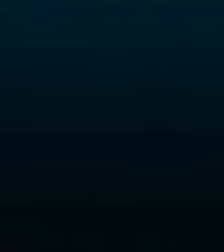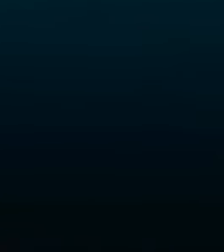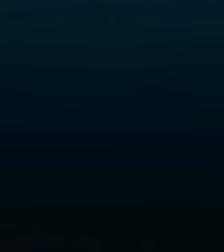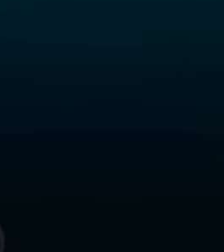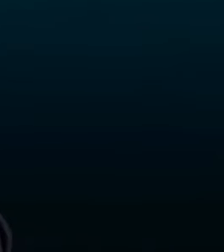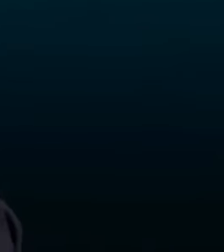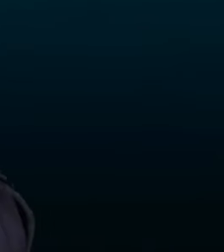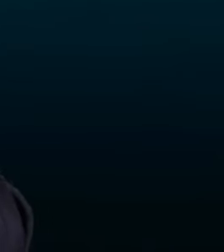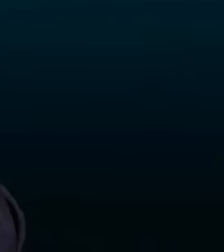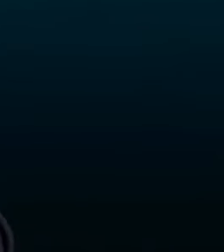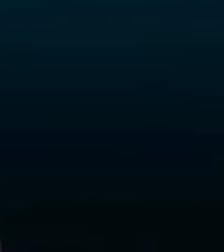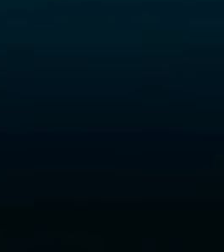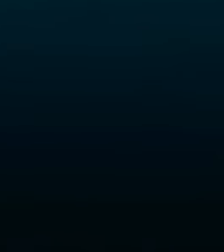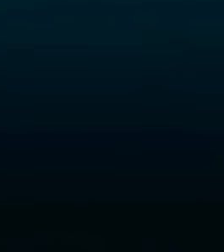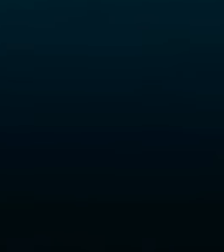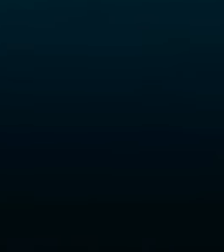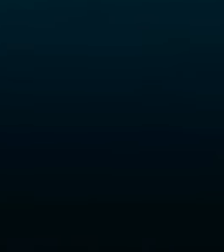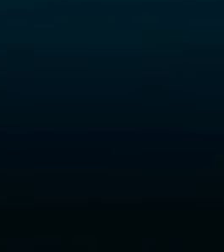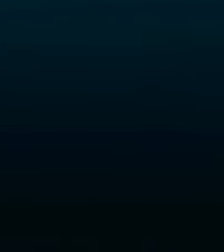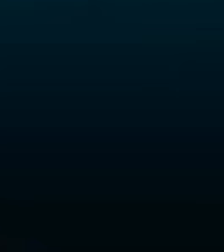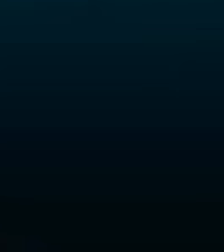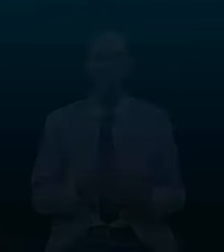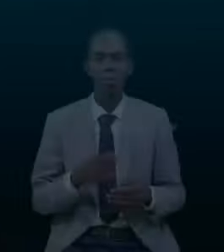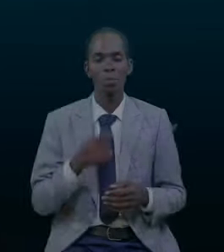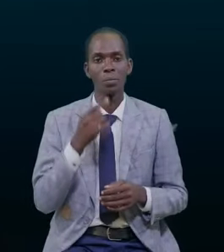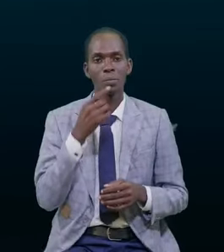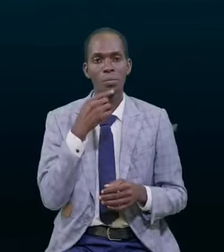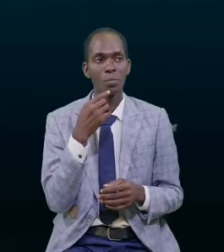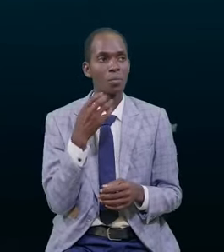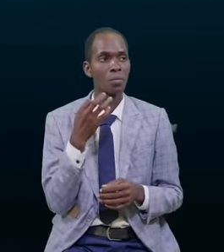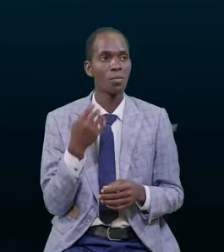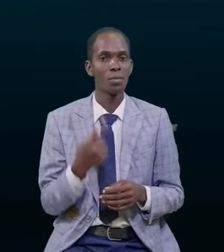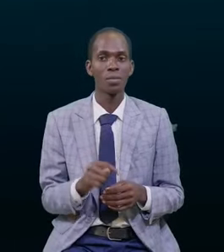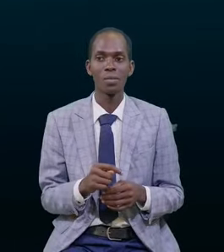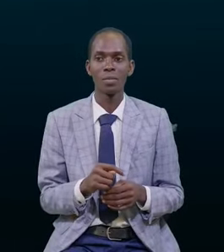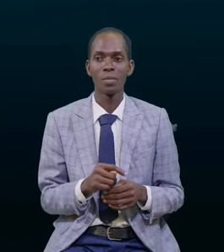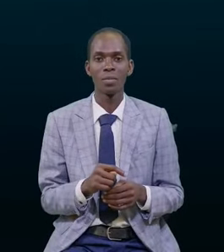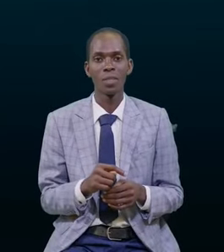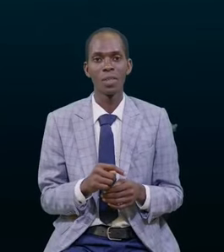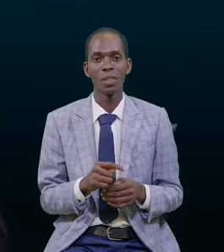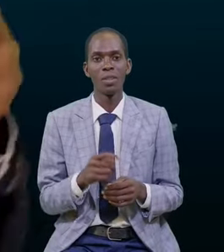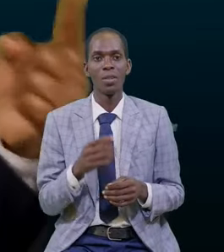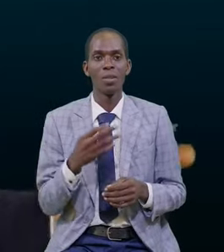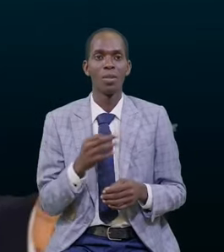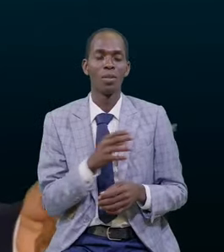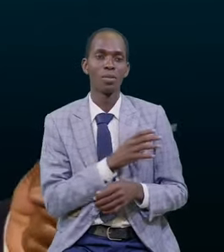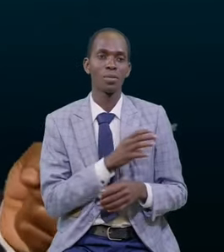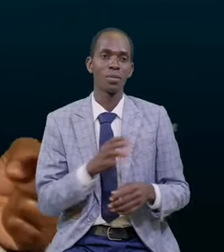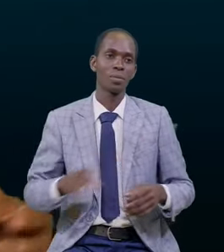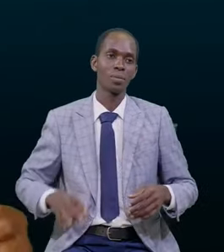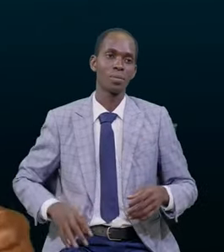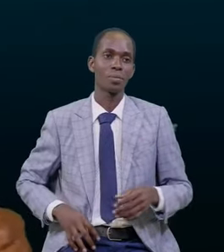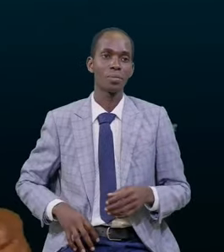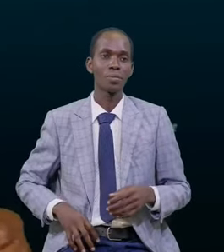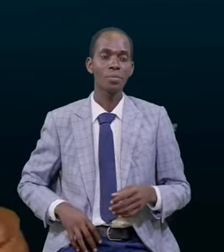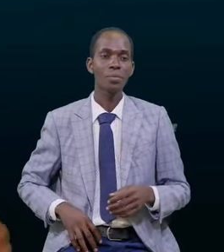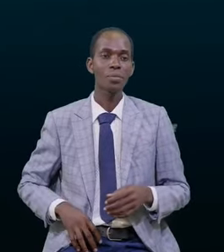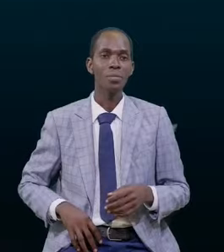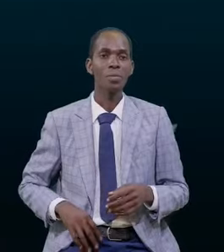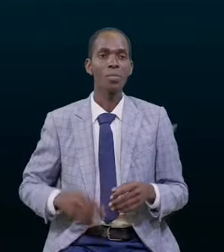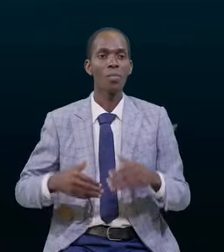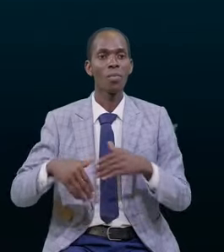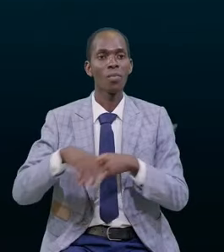Hebrews speaks of the superiority of Christ over angels on one